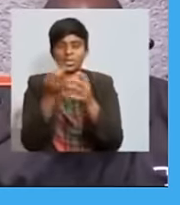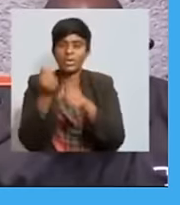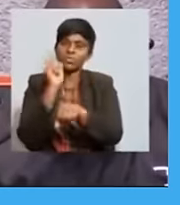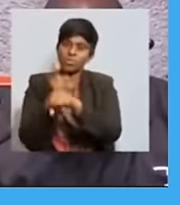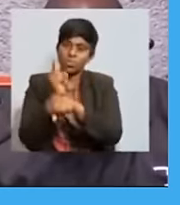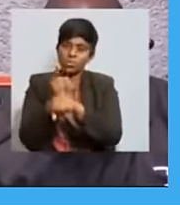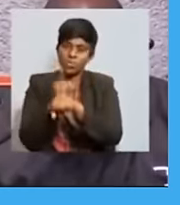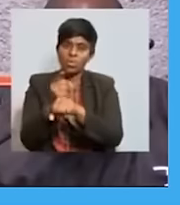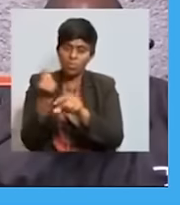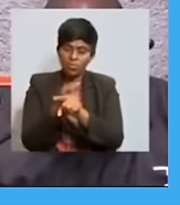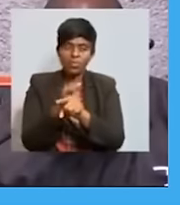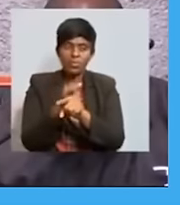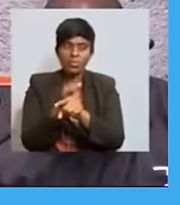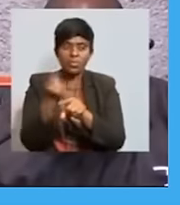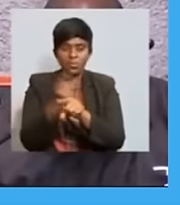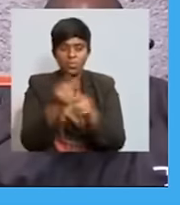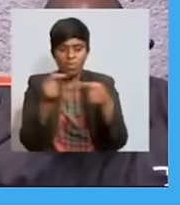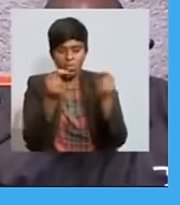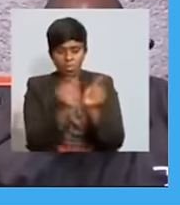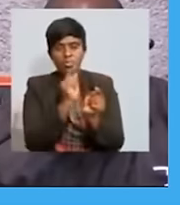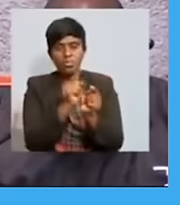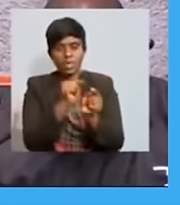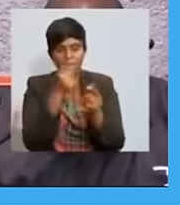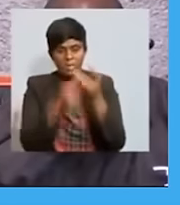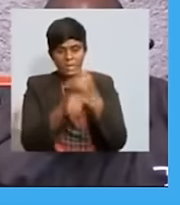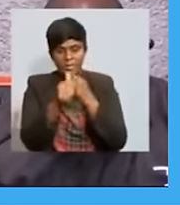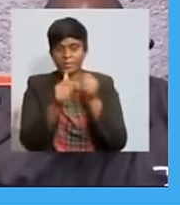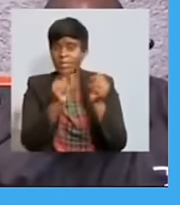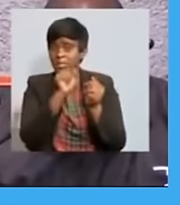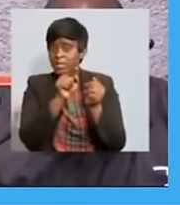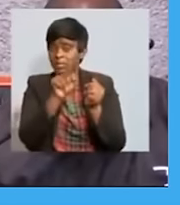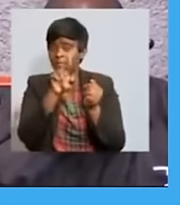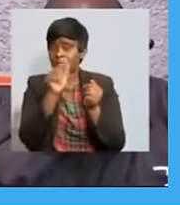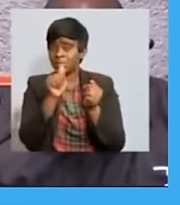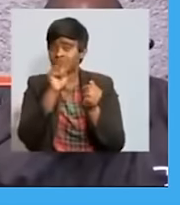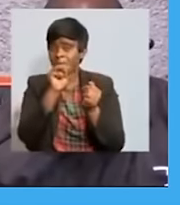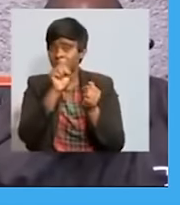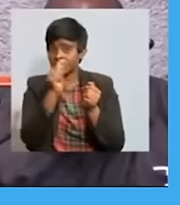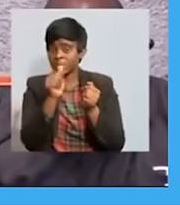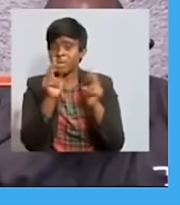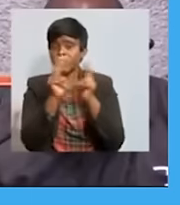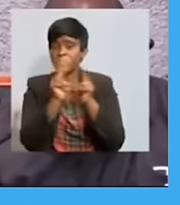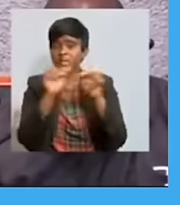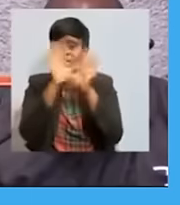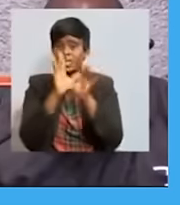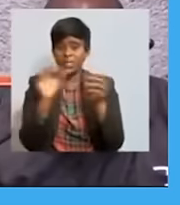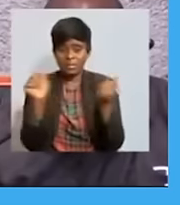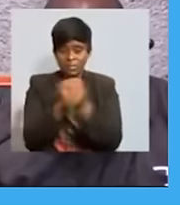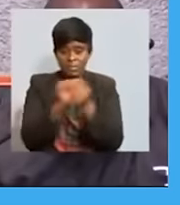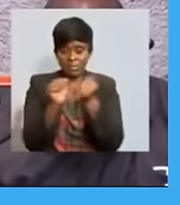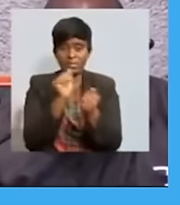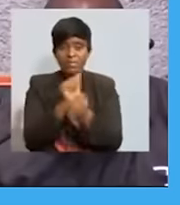caution, coming from the Conservation Caucus, that the Ramsar Convention are very explicit on tampering